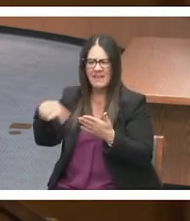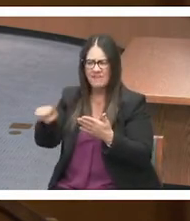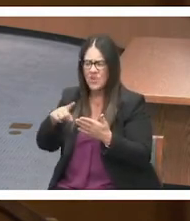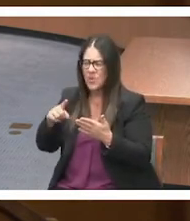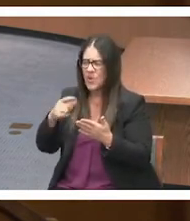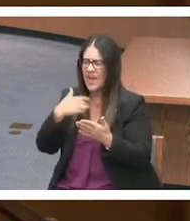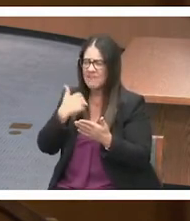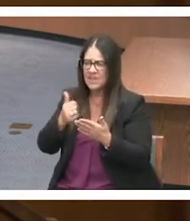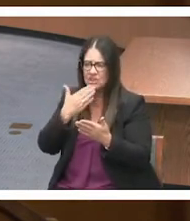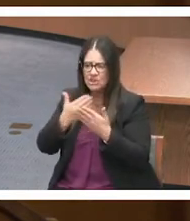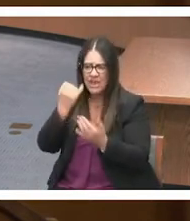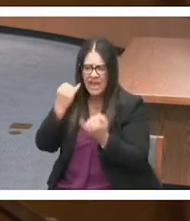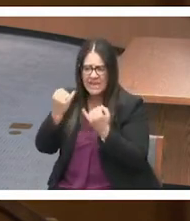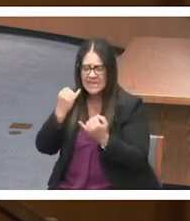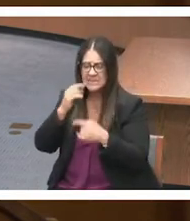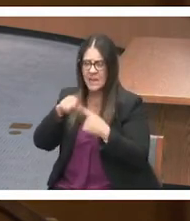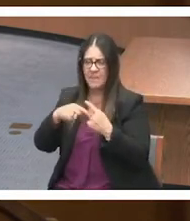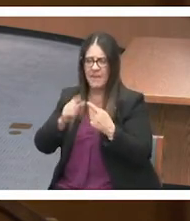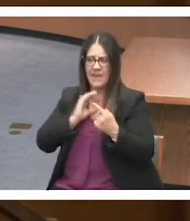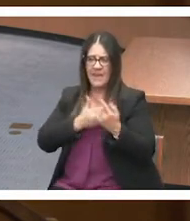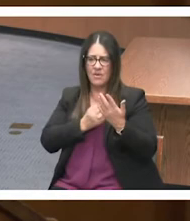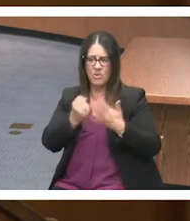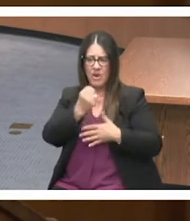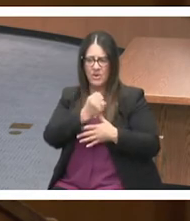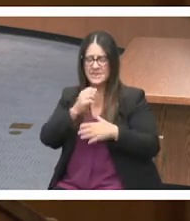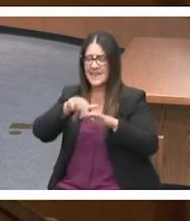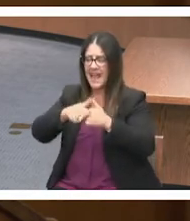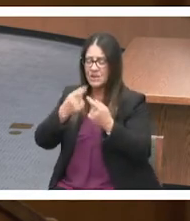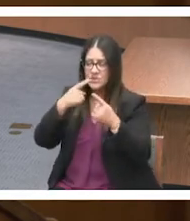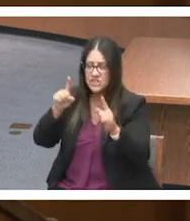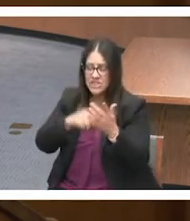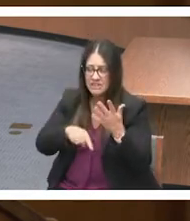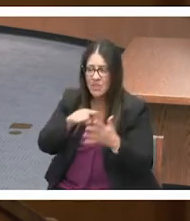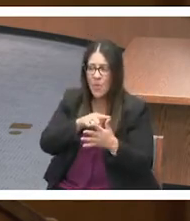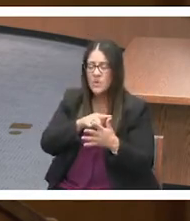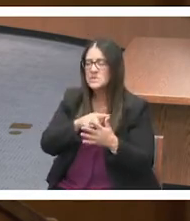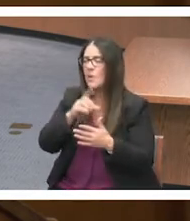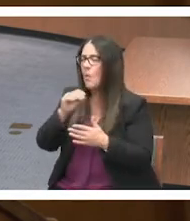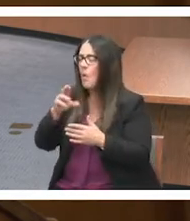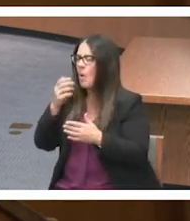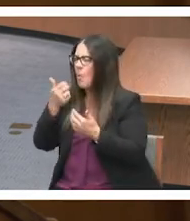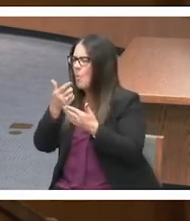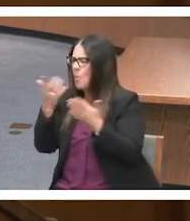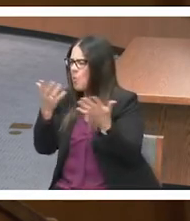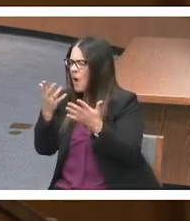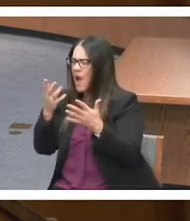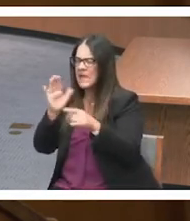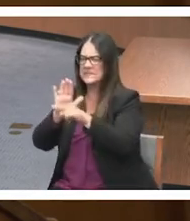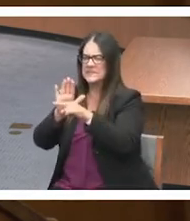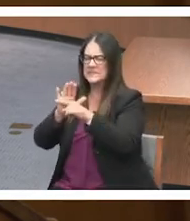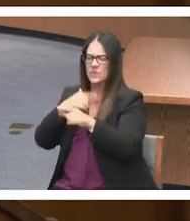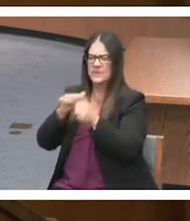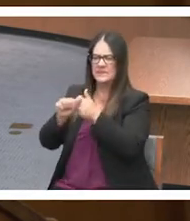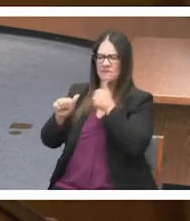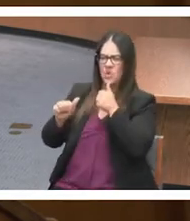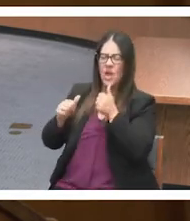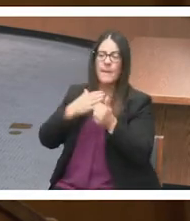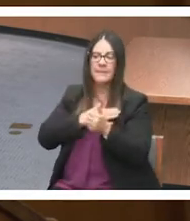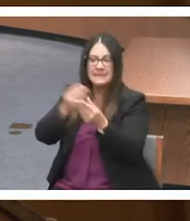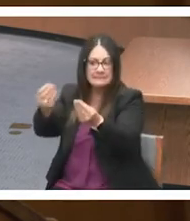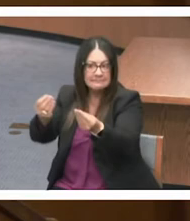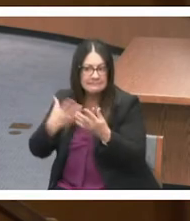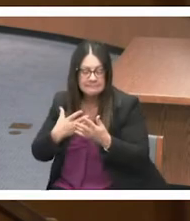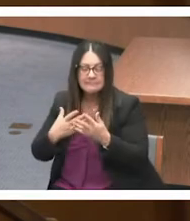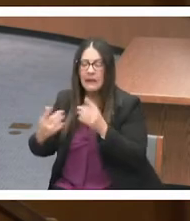around these priorities and achieving these priorities, or identify pitfalls to avoid, please come talk to us. From